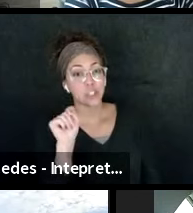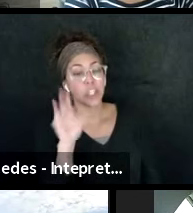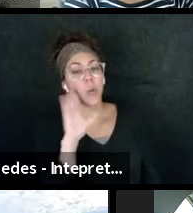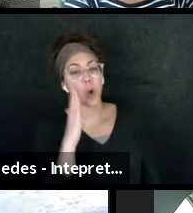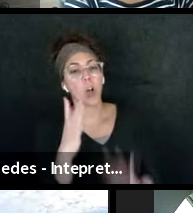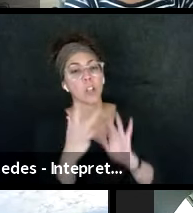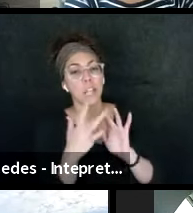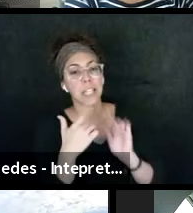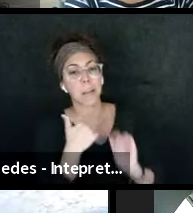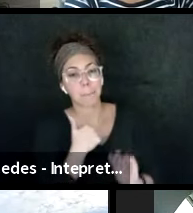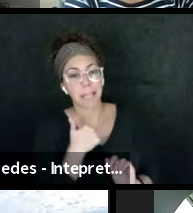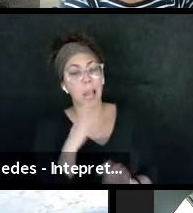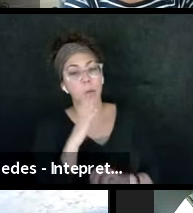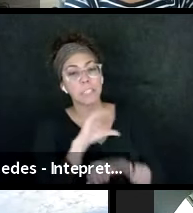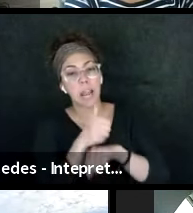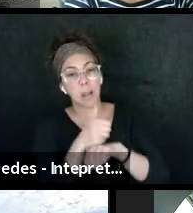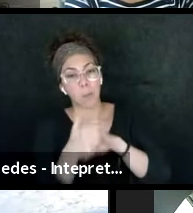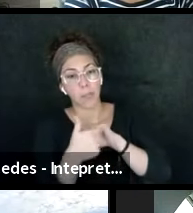set up something with them.